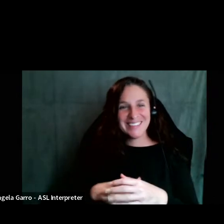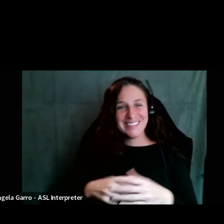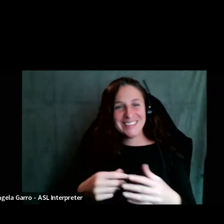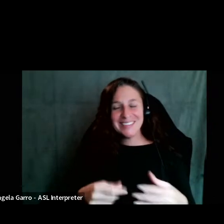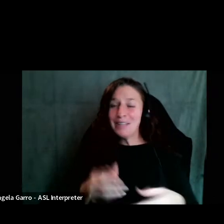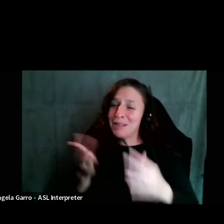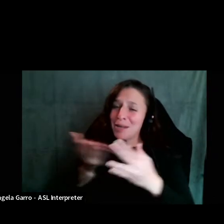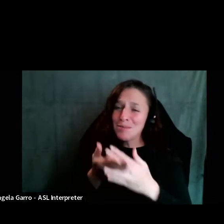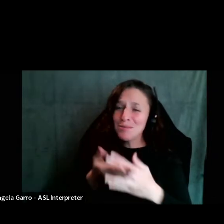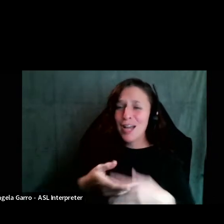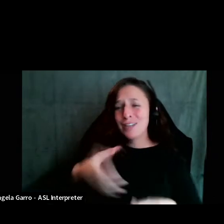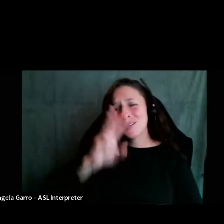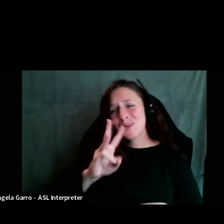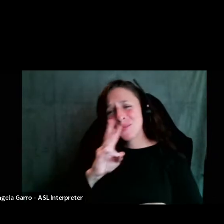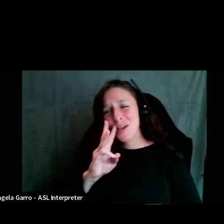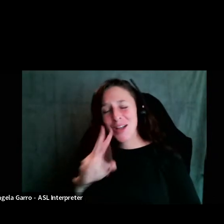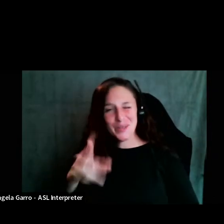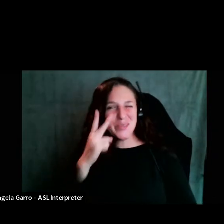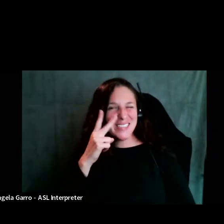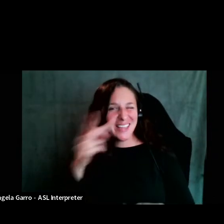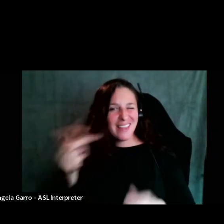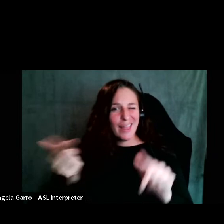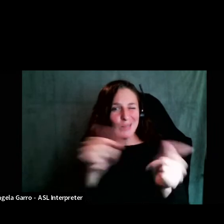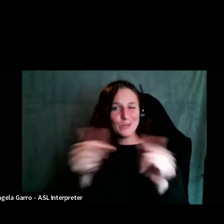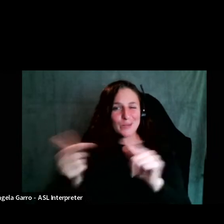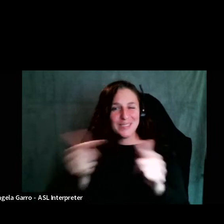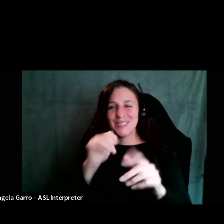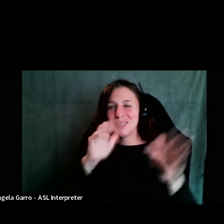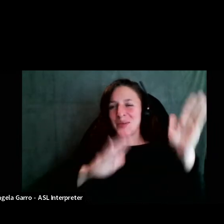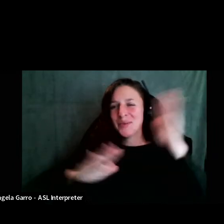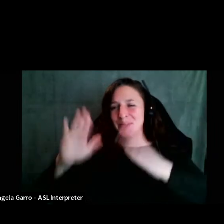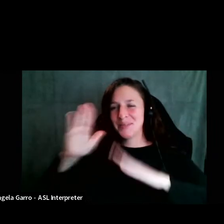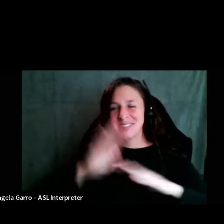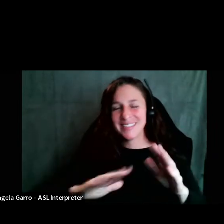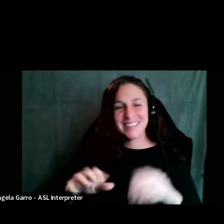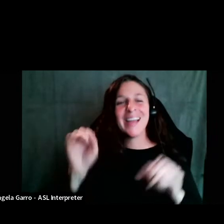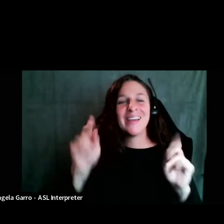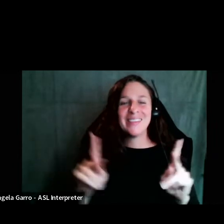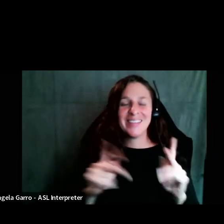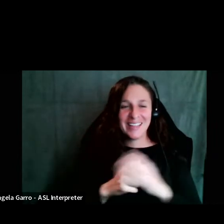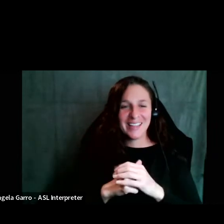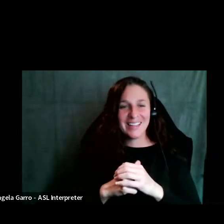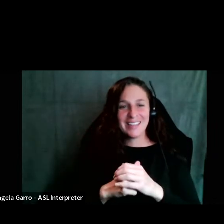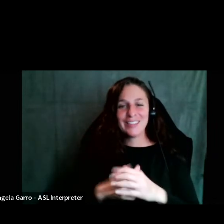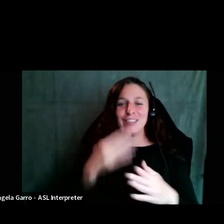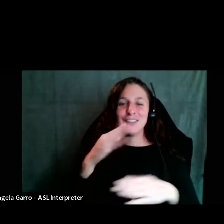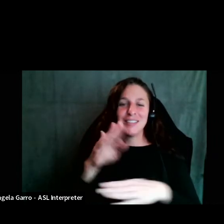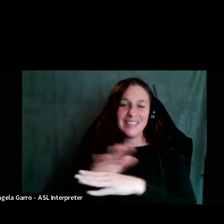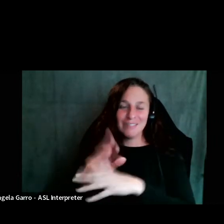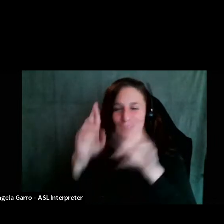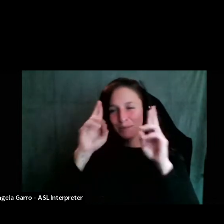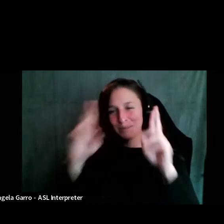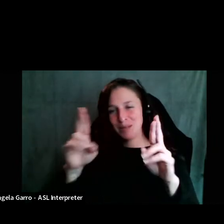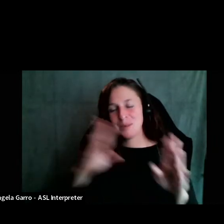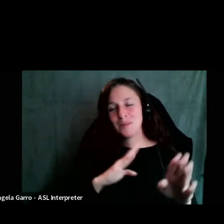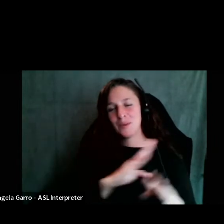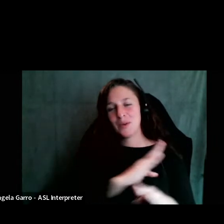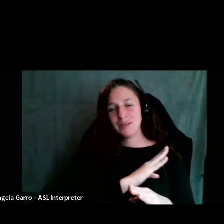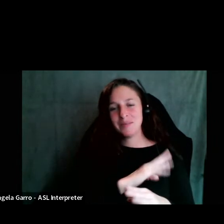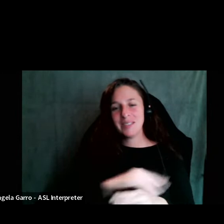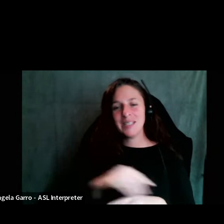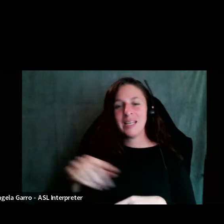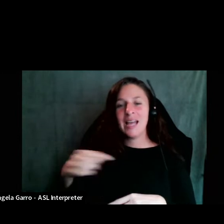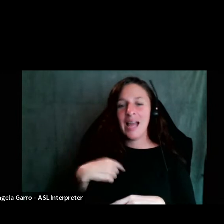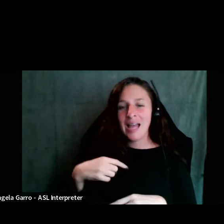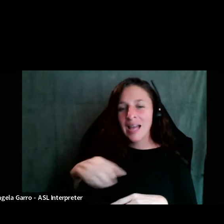drink water, stretch your hands. You'll see they switch, but don't worry. Okay. Very good. They're good. Okay. So good evening, respectable board members. My name is Mutia Omari. I'm a